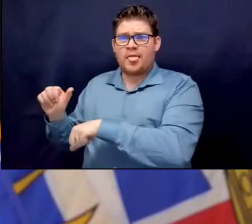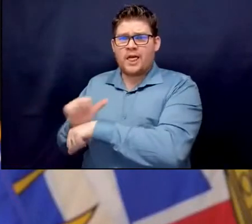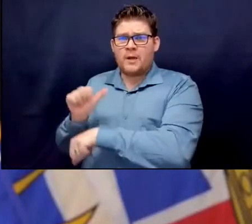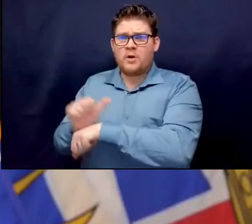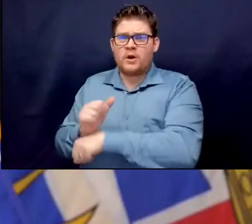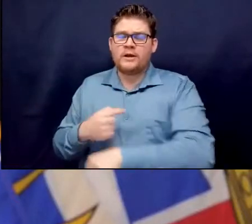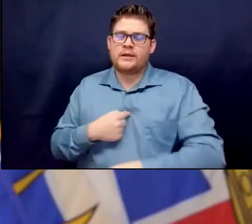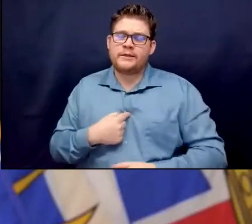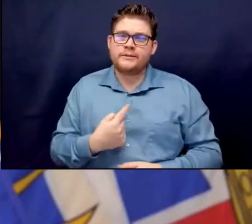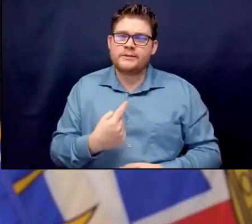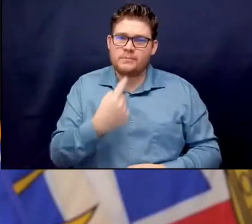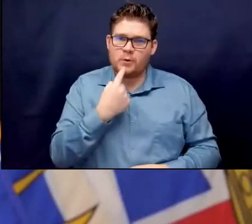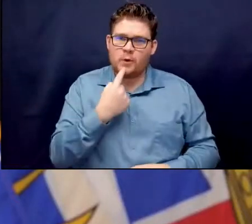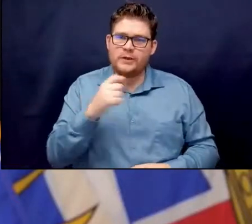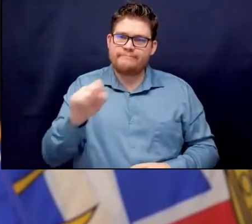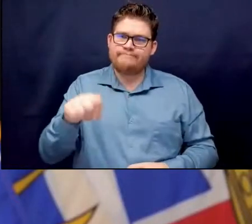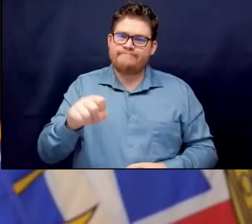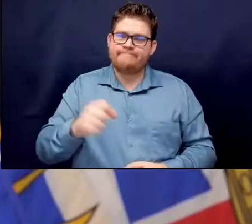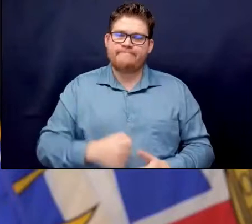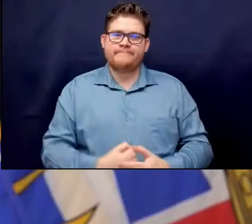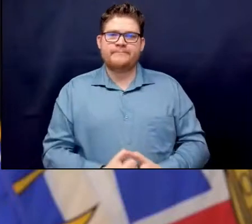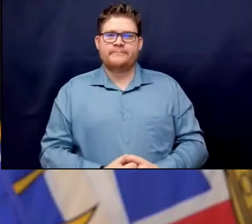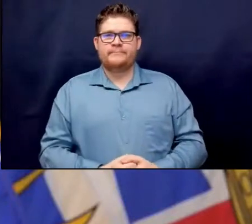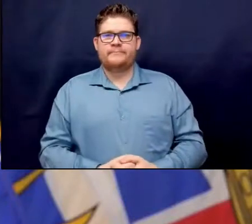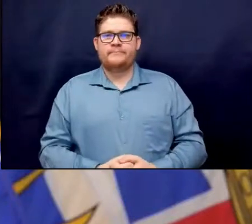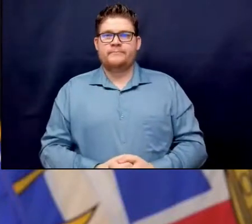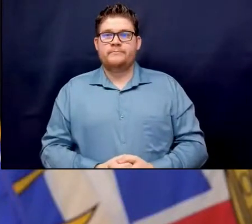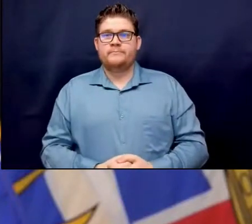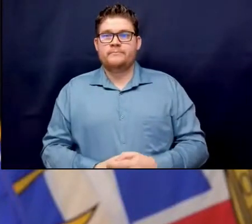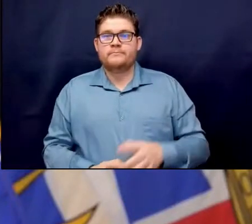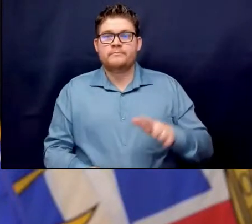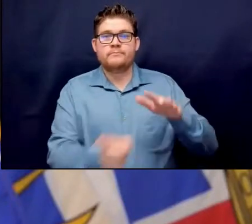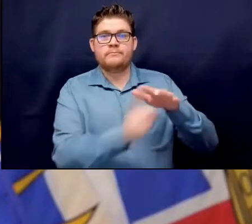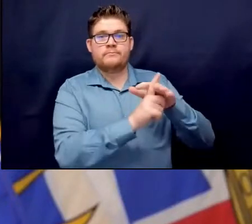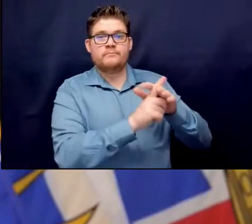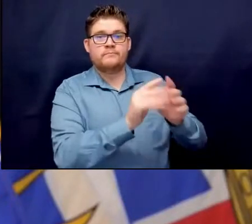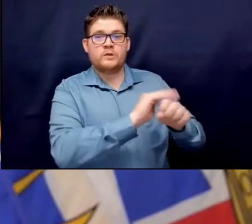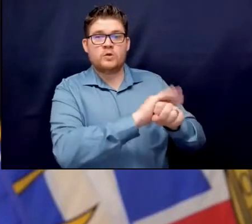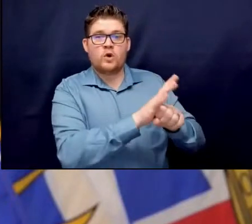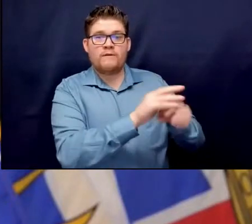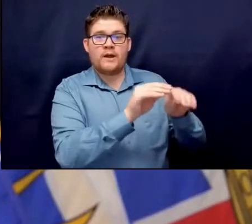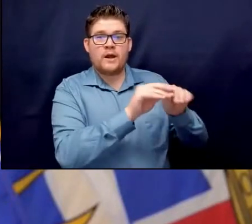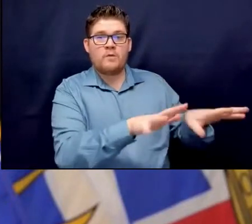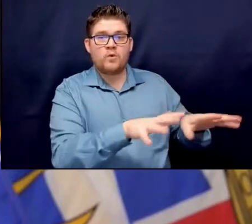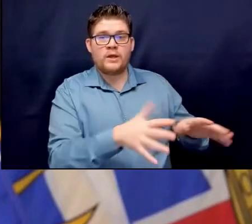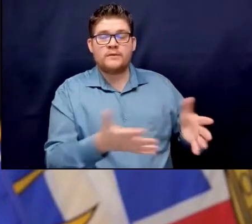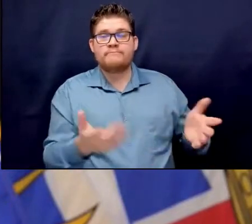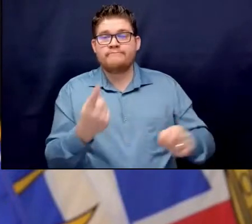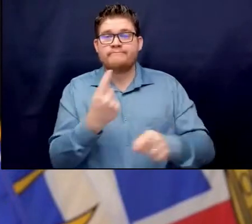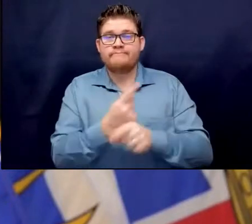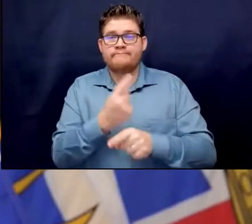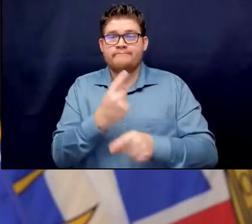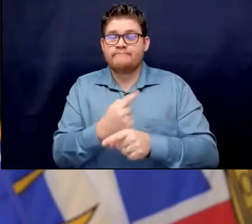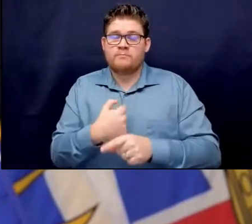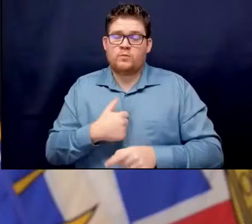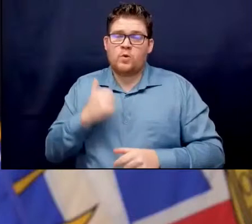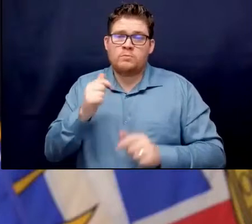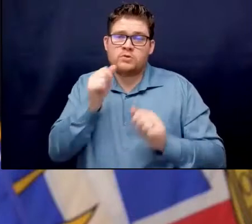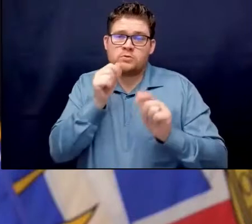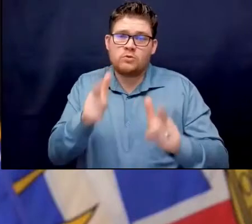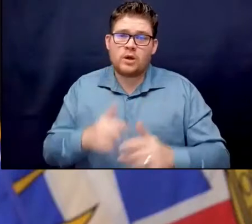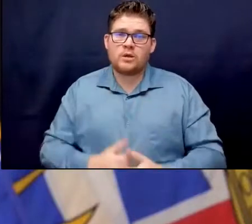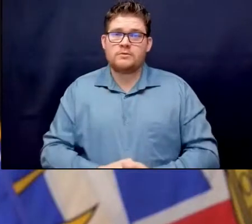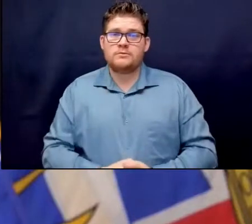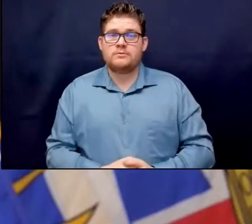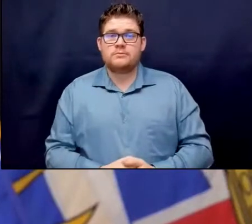of time, et cetera. And so it's not surprising to me that there are cases related to that. I think what